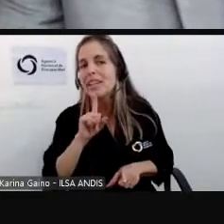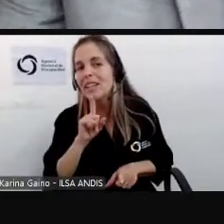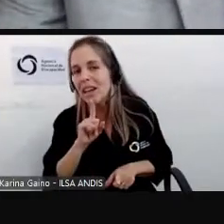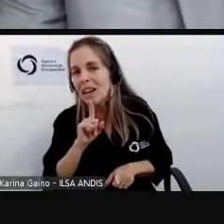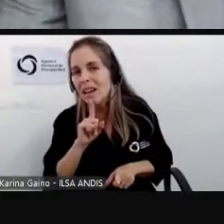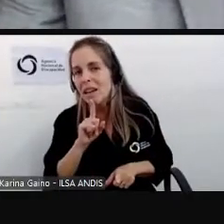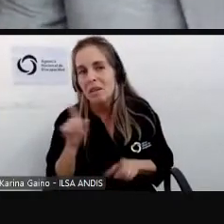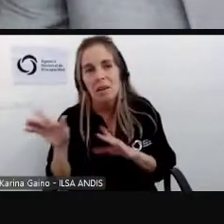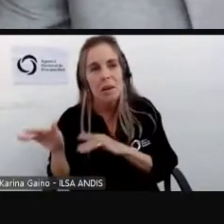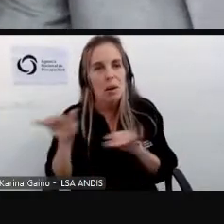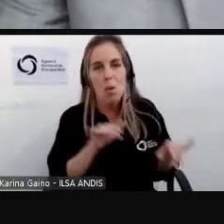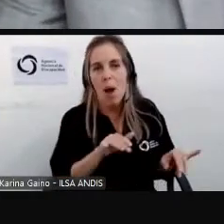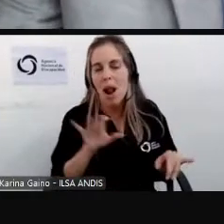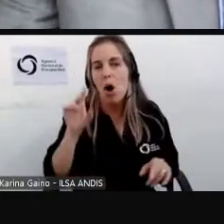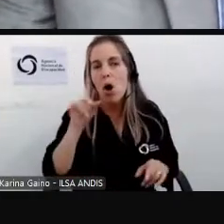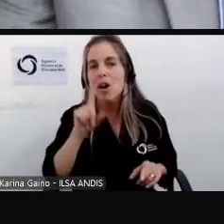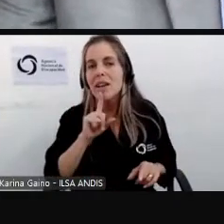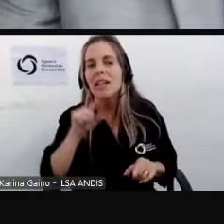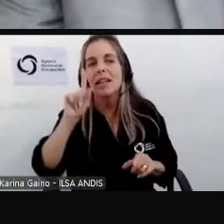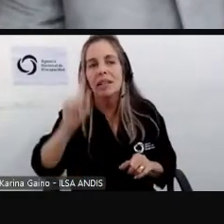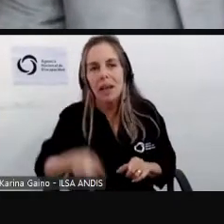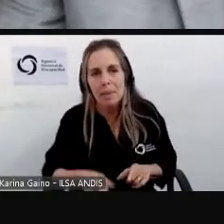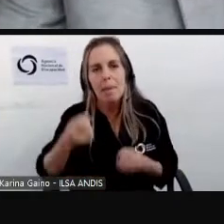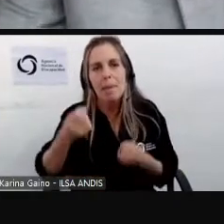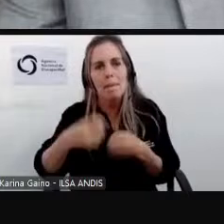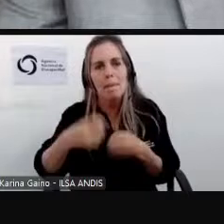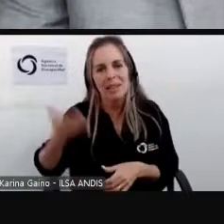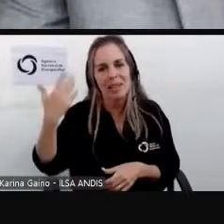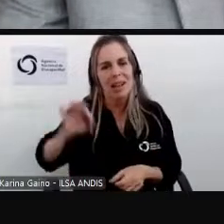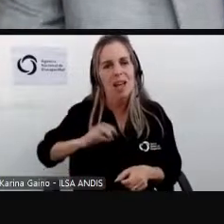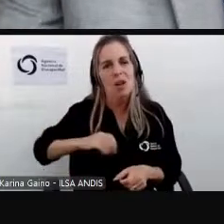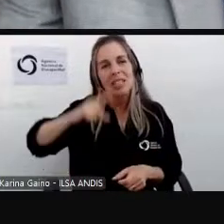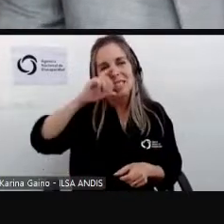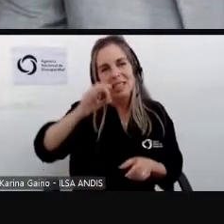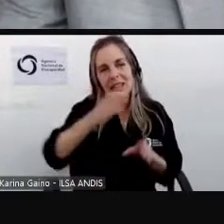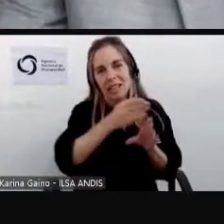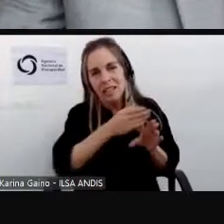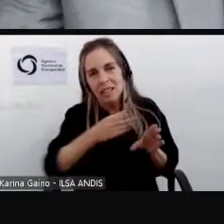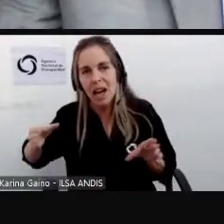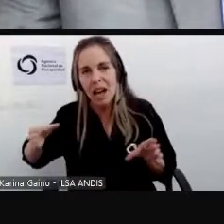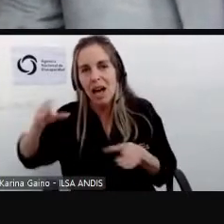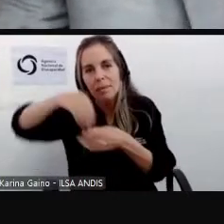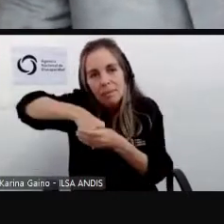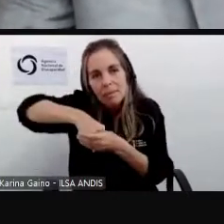facilitating this, and this is also seen by the work of the ILO.